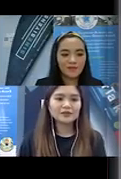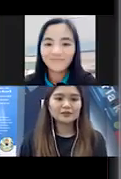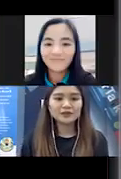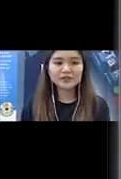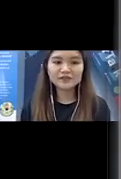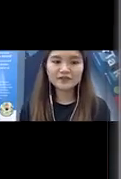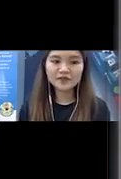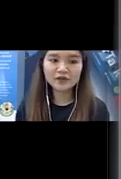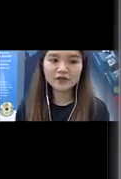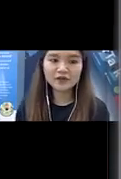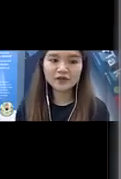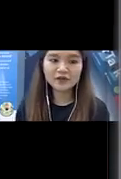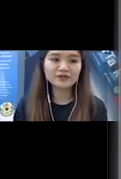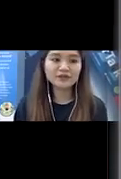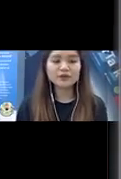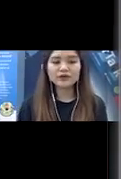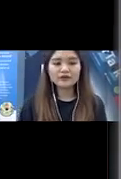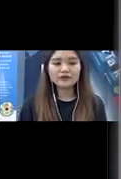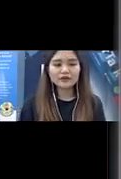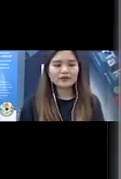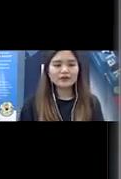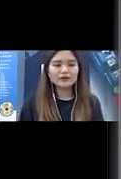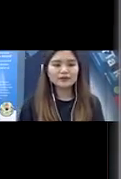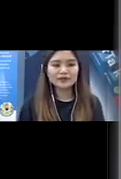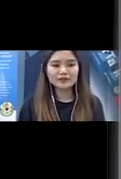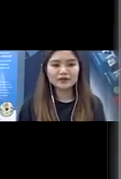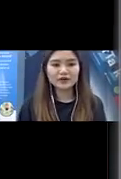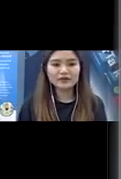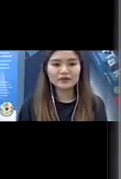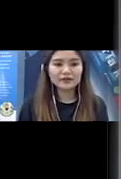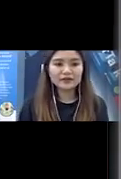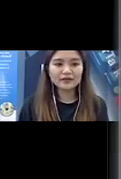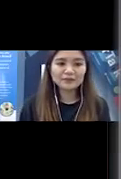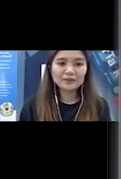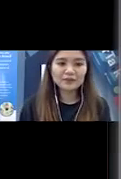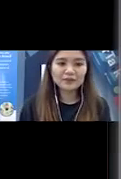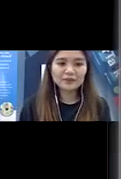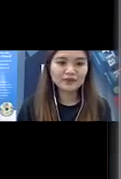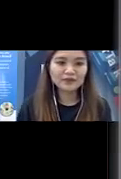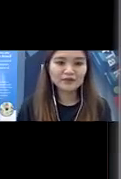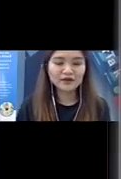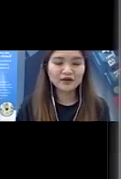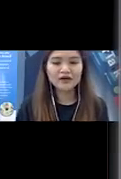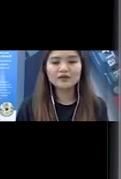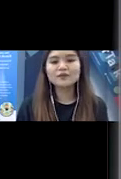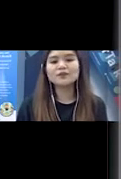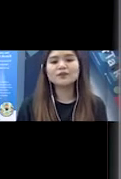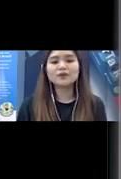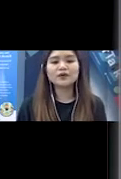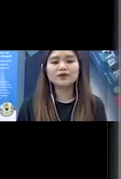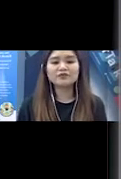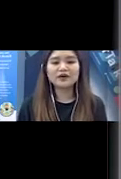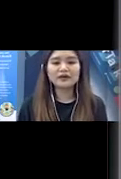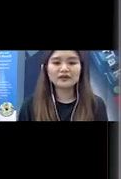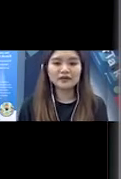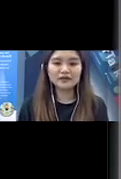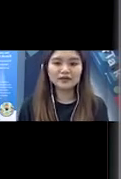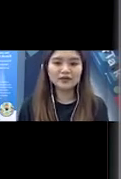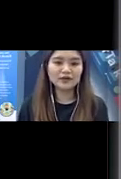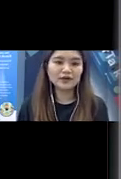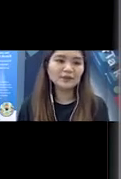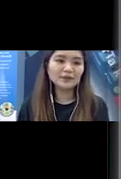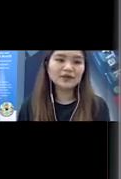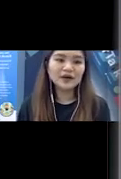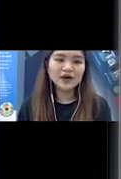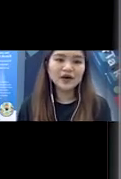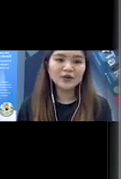Let's put ourselves in the loving presence of the Lord. Dear Almighty Father, ever-living God, we glorify and thank Thee, your